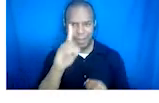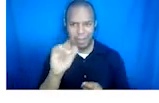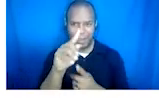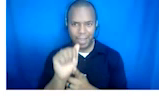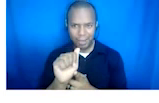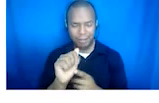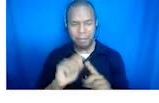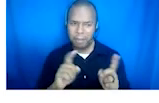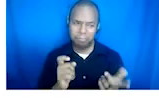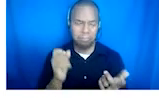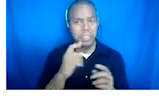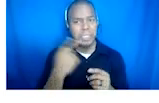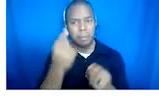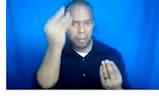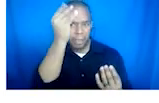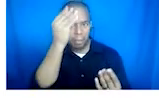thought.